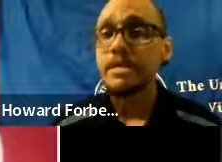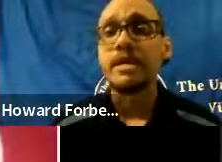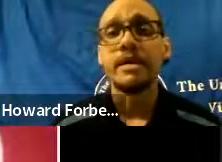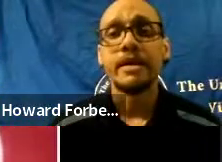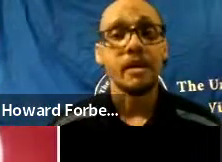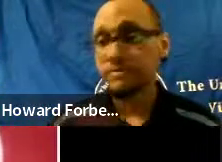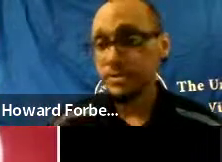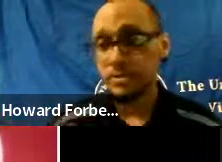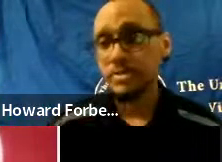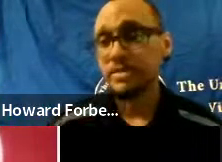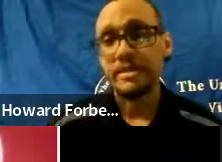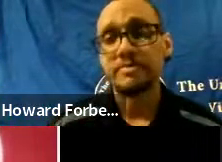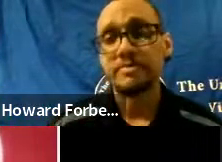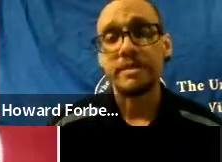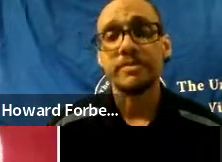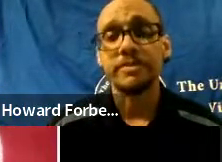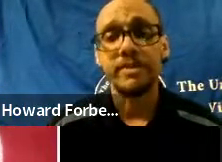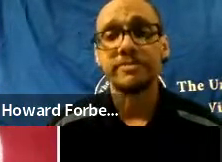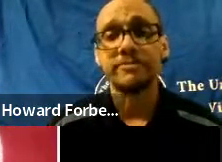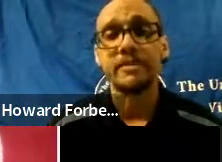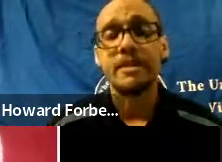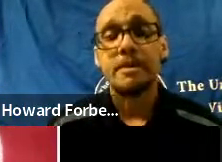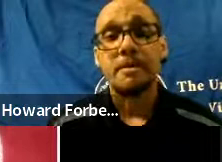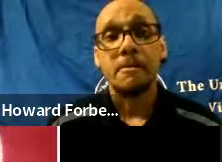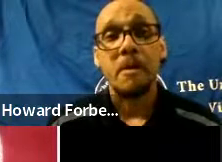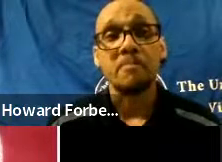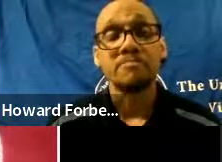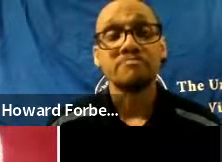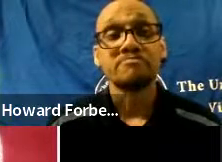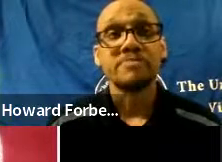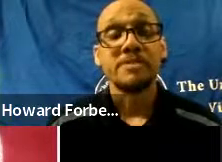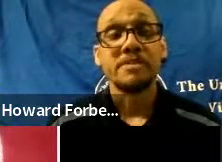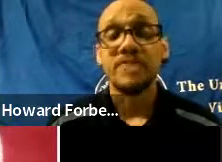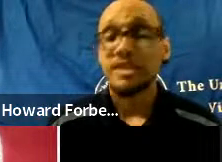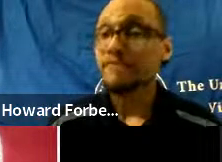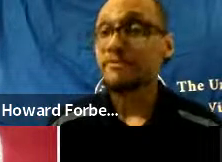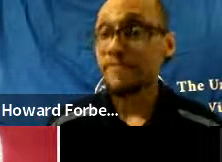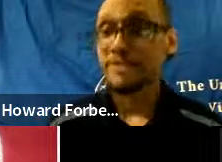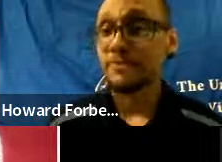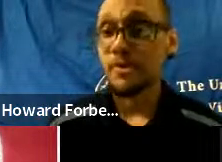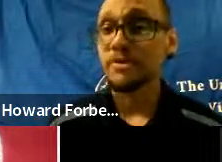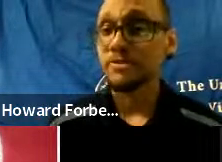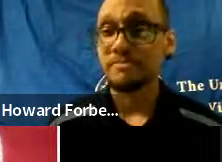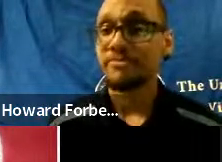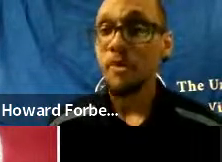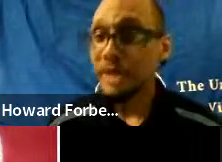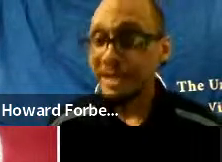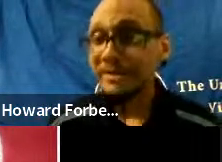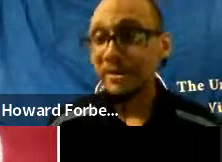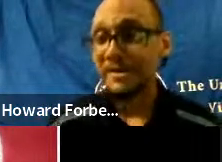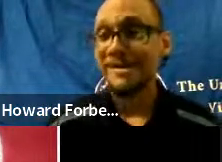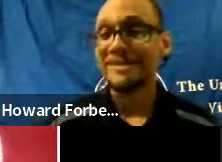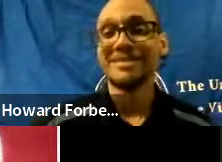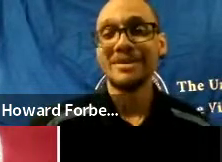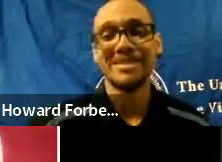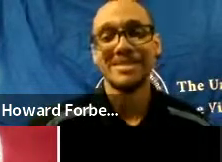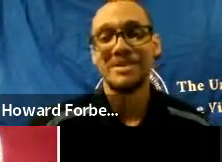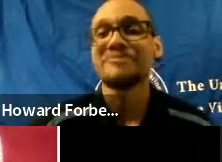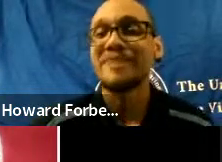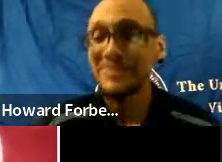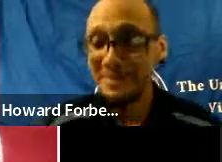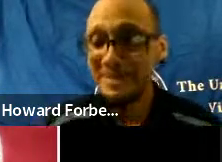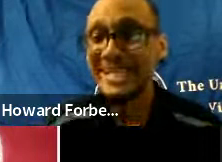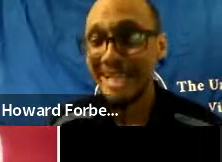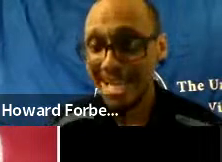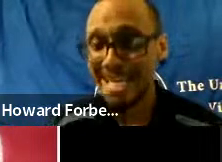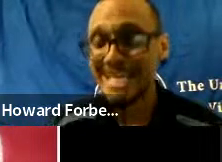provide me and all of the students that it's been able to benefit. There's a lot of forwarding going on. So